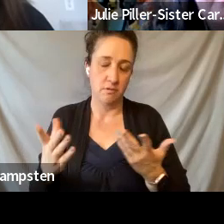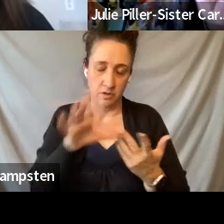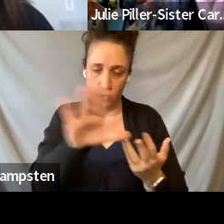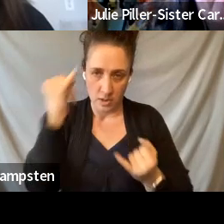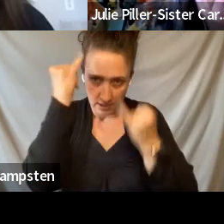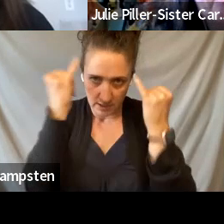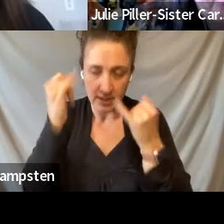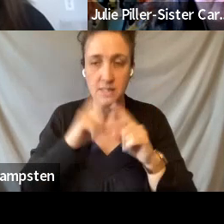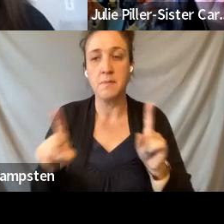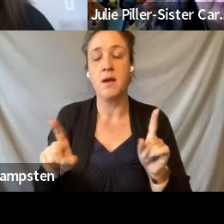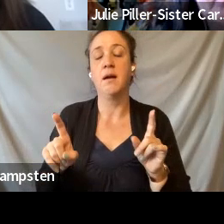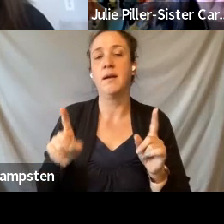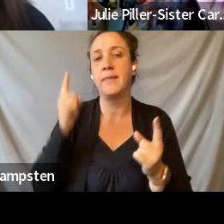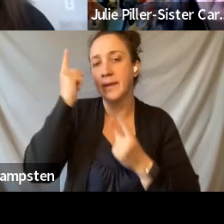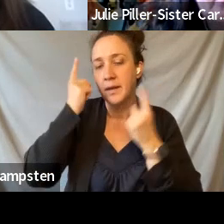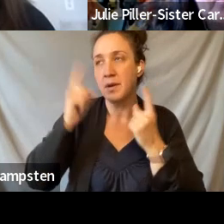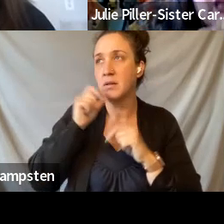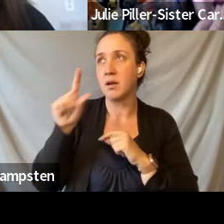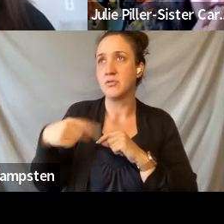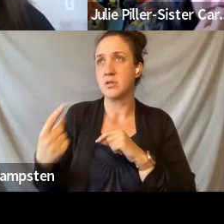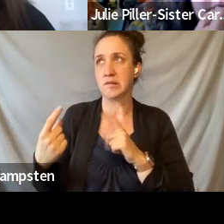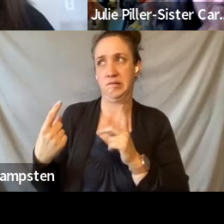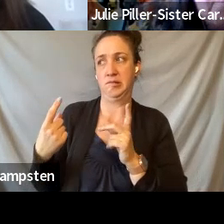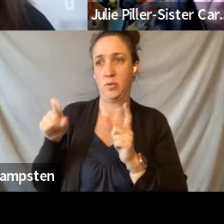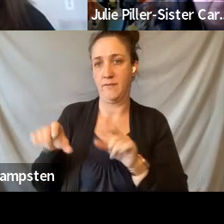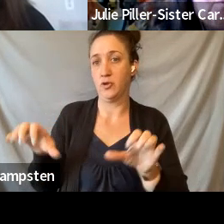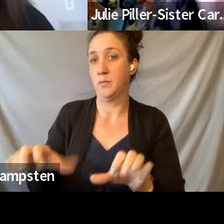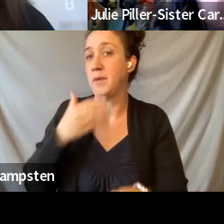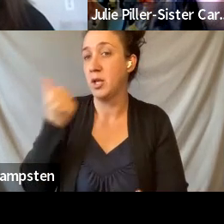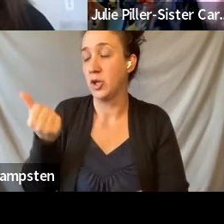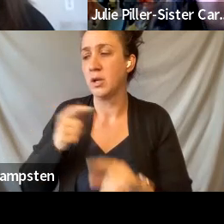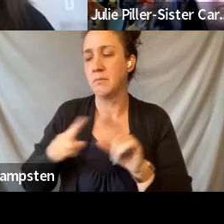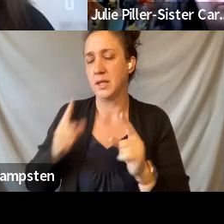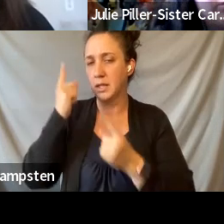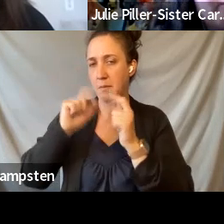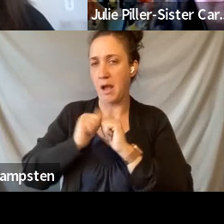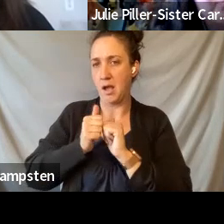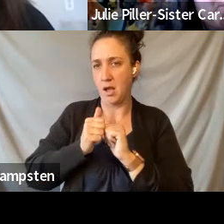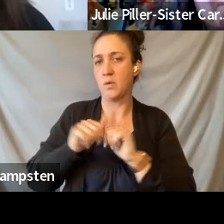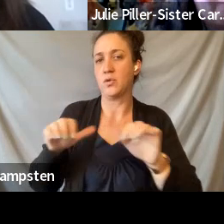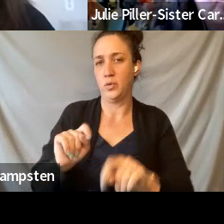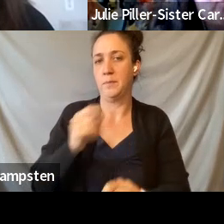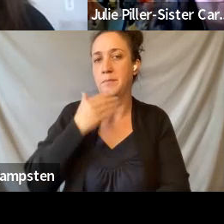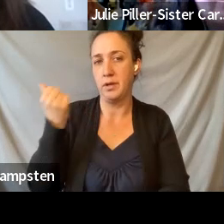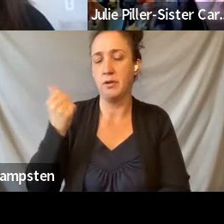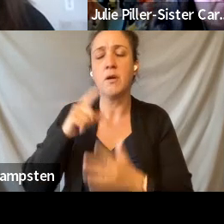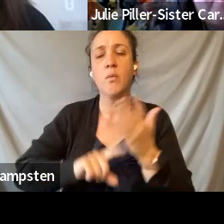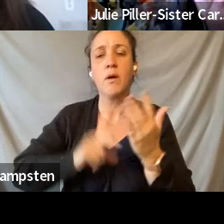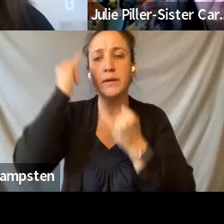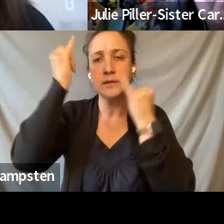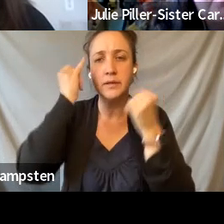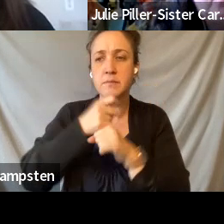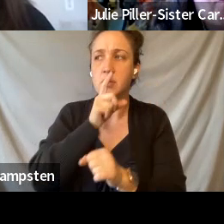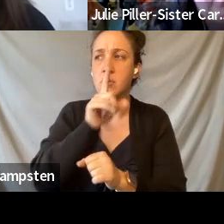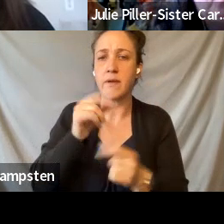just thinking about like, not the fact just that you have to do better, but thinking about how you can do it better and what are the ideas to ensure that that happens